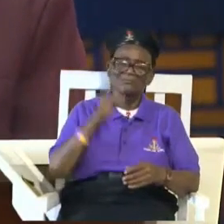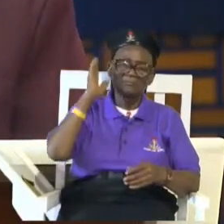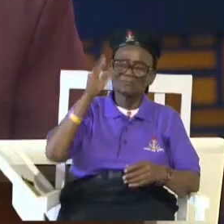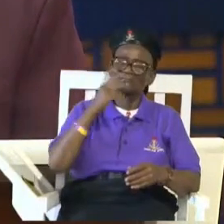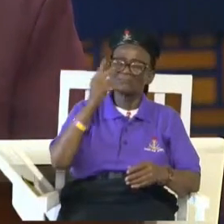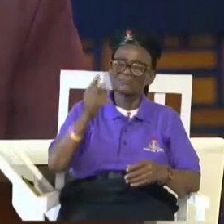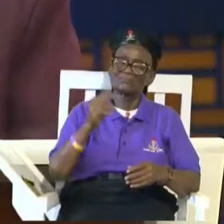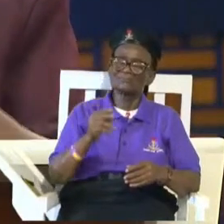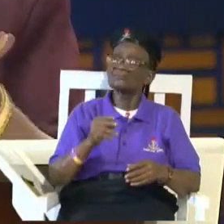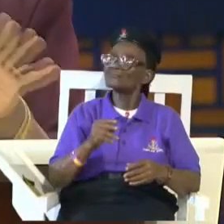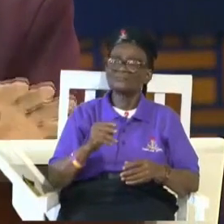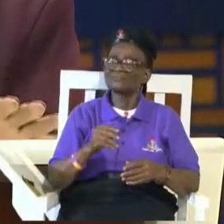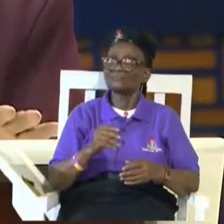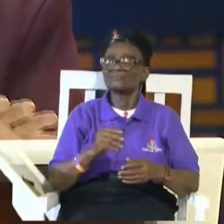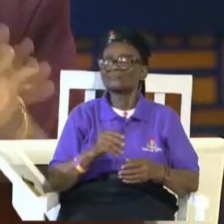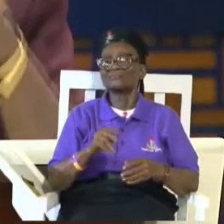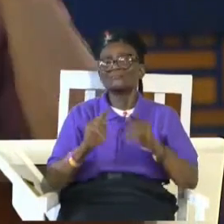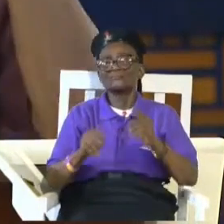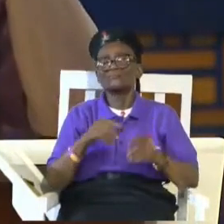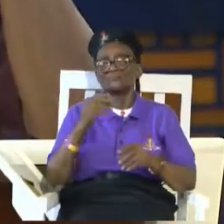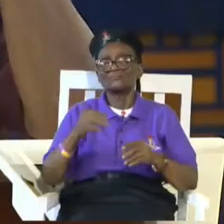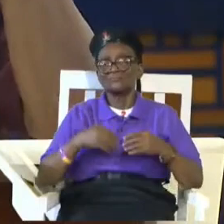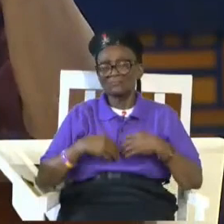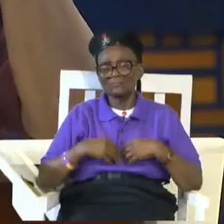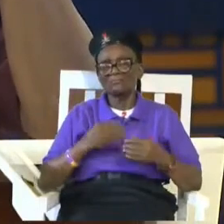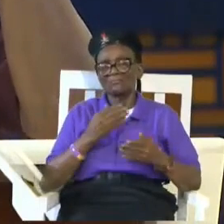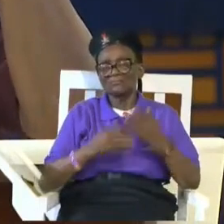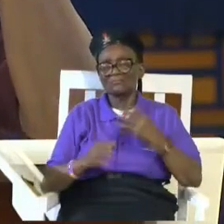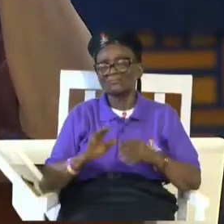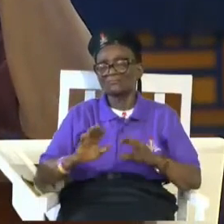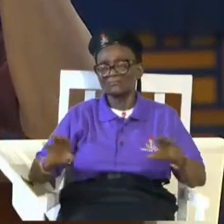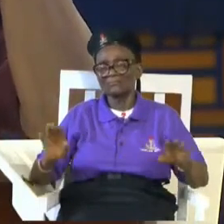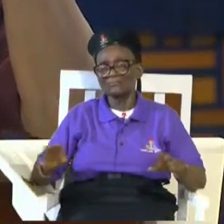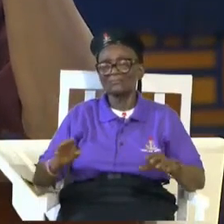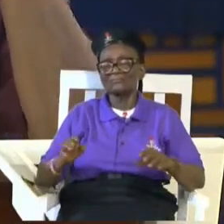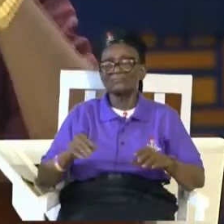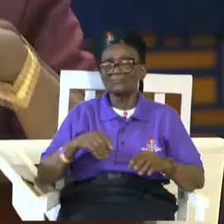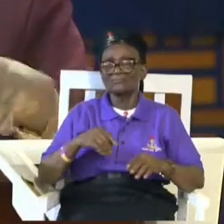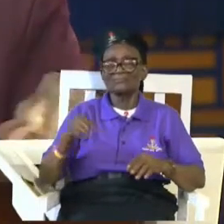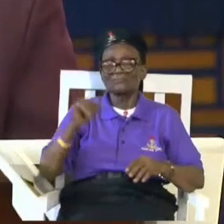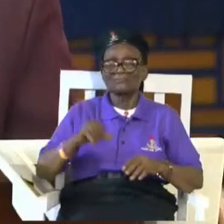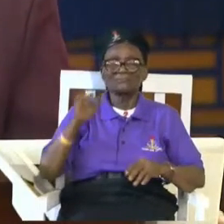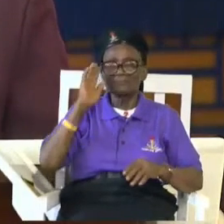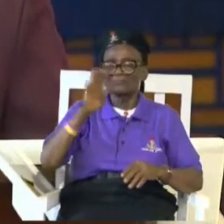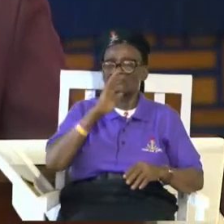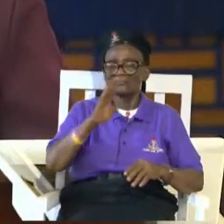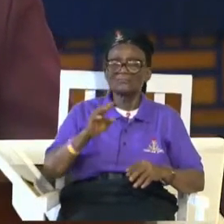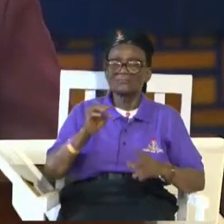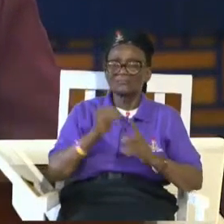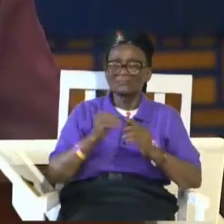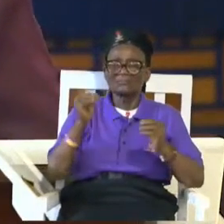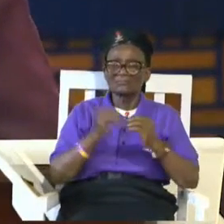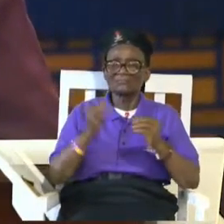children, you will see them tomorrow. I guarantee you they will be in hundreds.